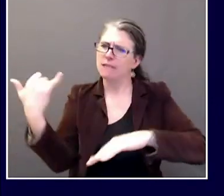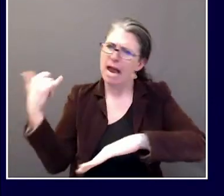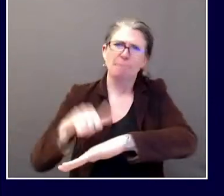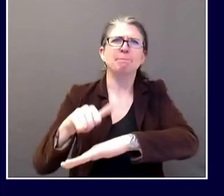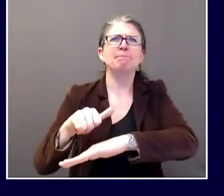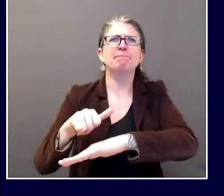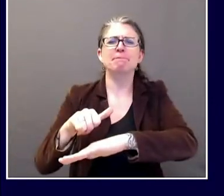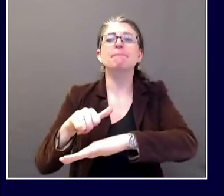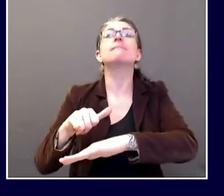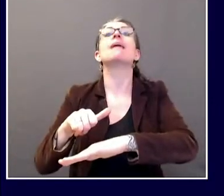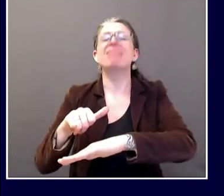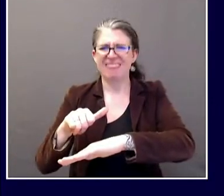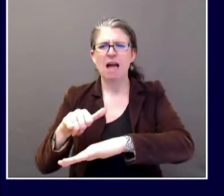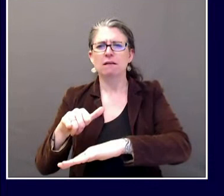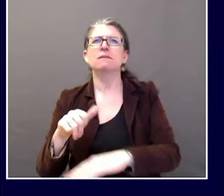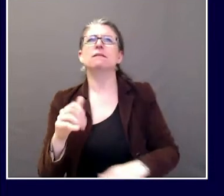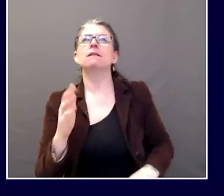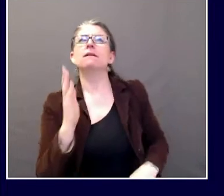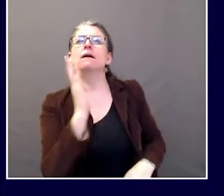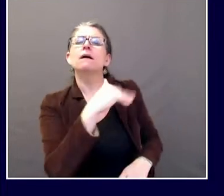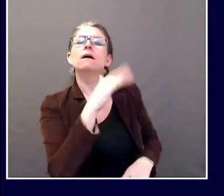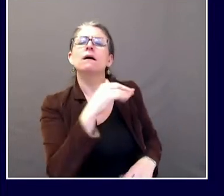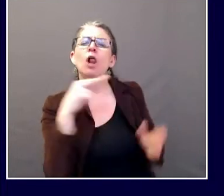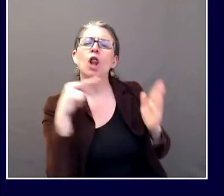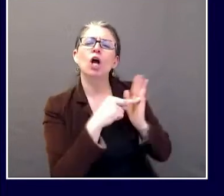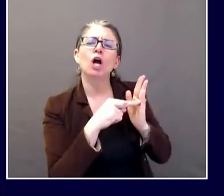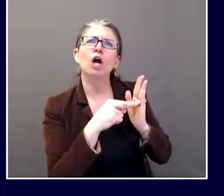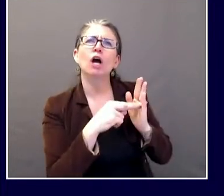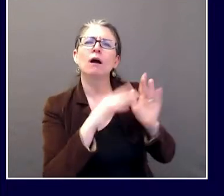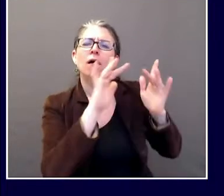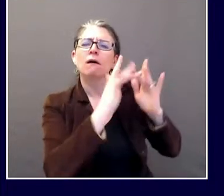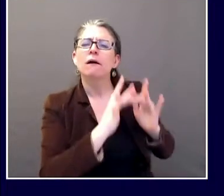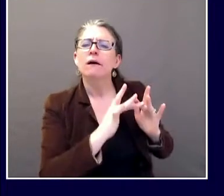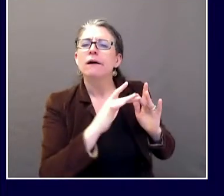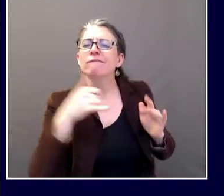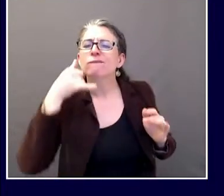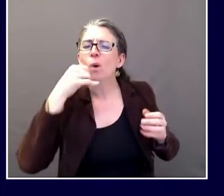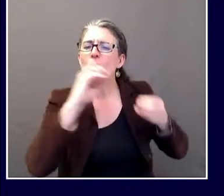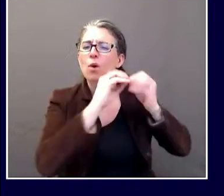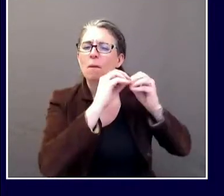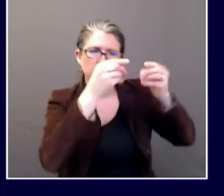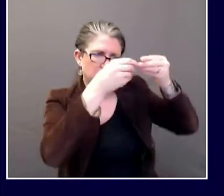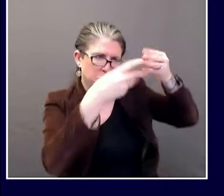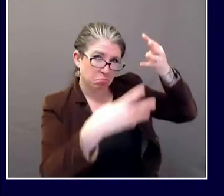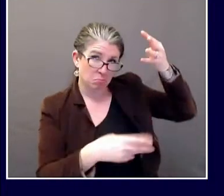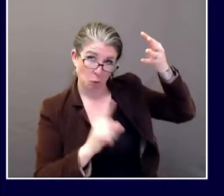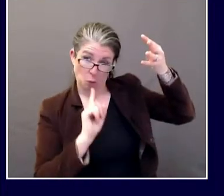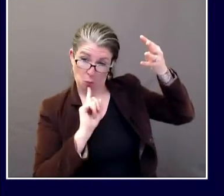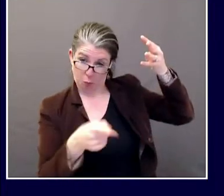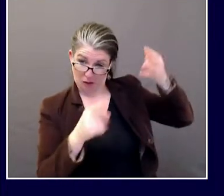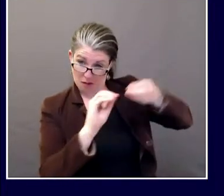your vaccine appointment has been confirmed, it's reasonable to exercise a